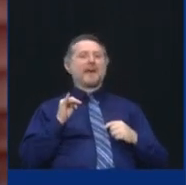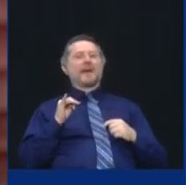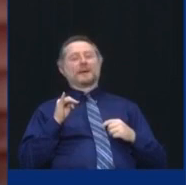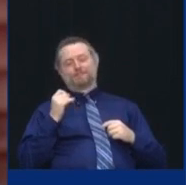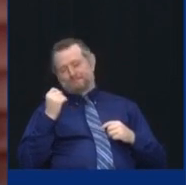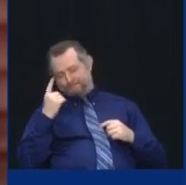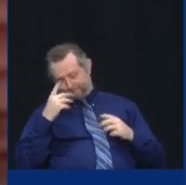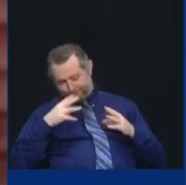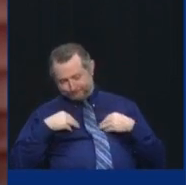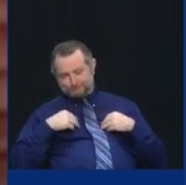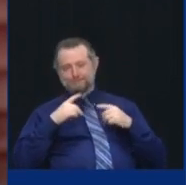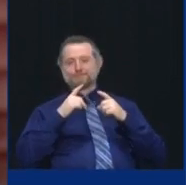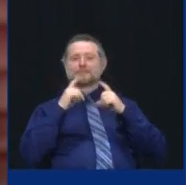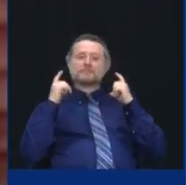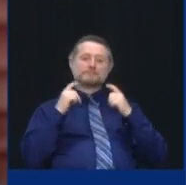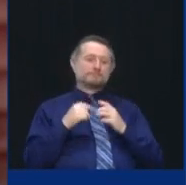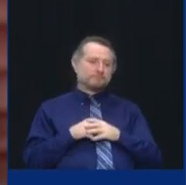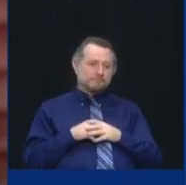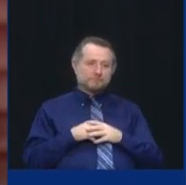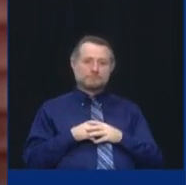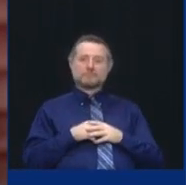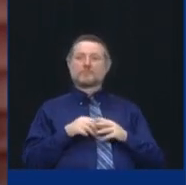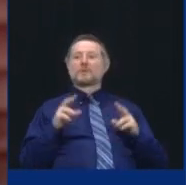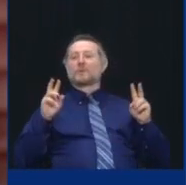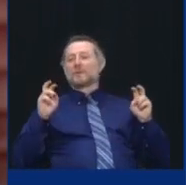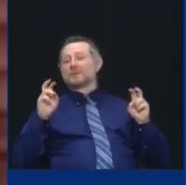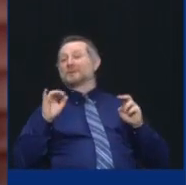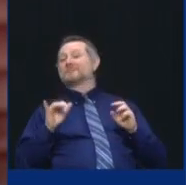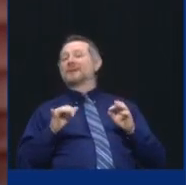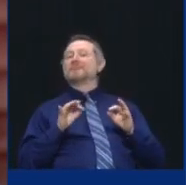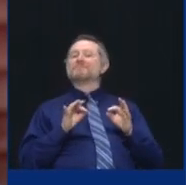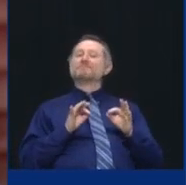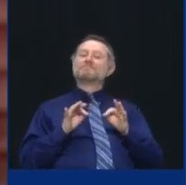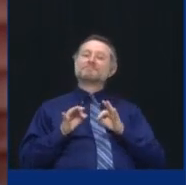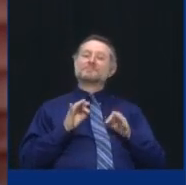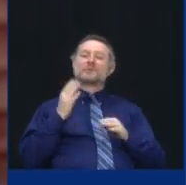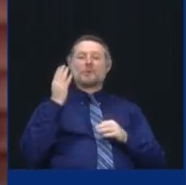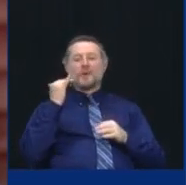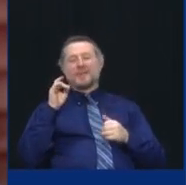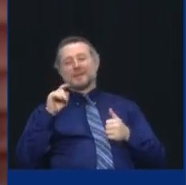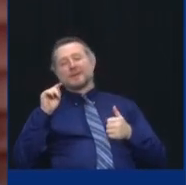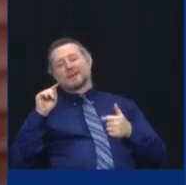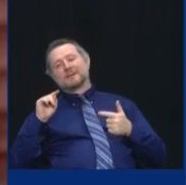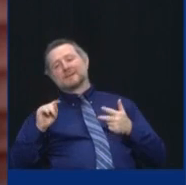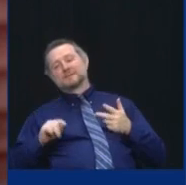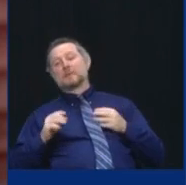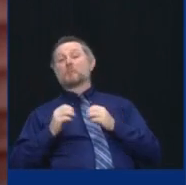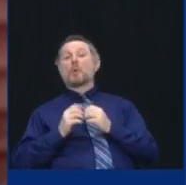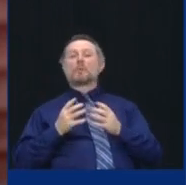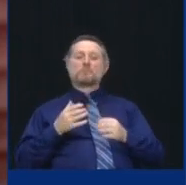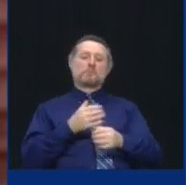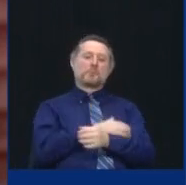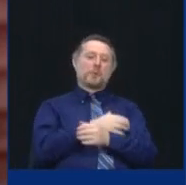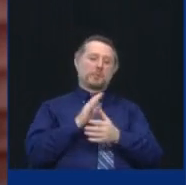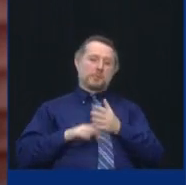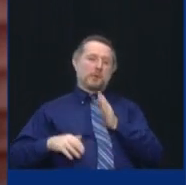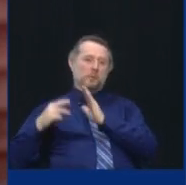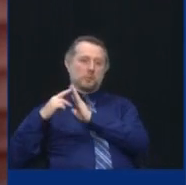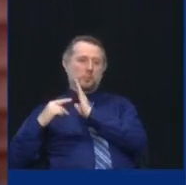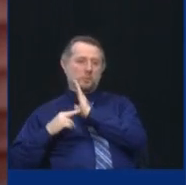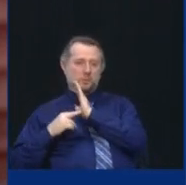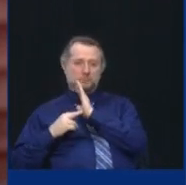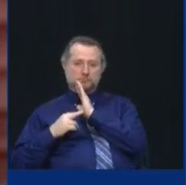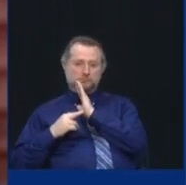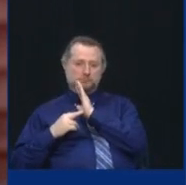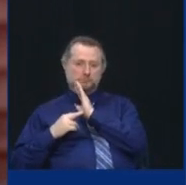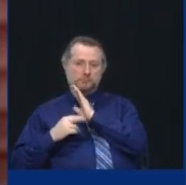was more powerful than the rules, you know? They heard, they looked at the numbers, they processed